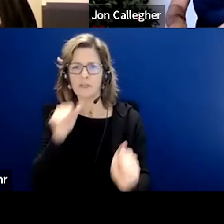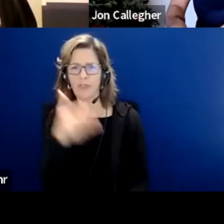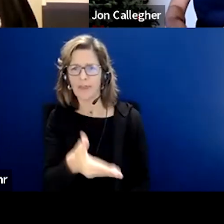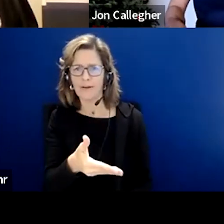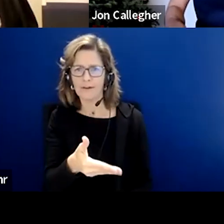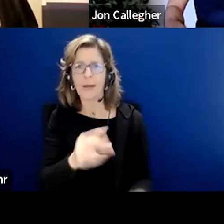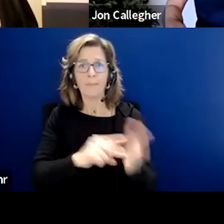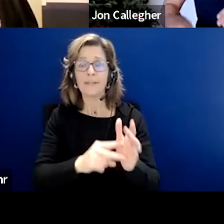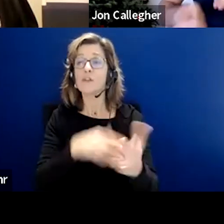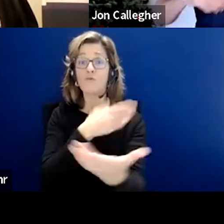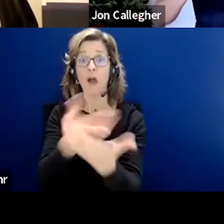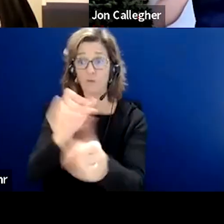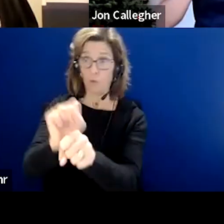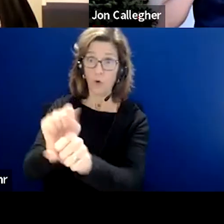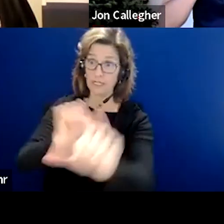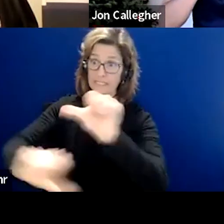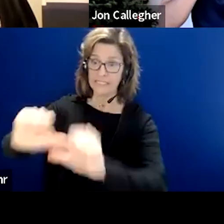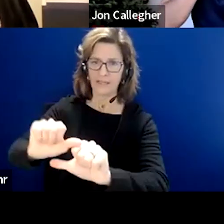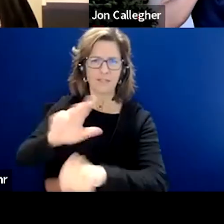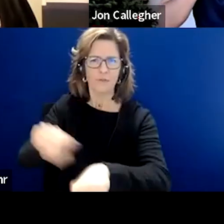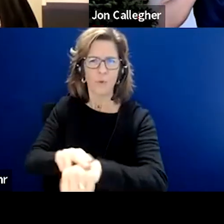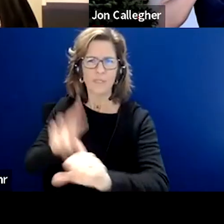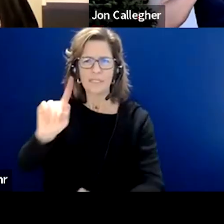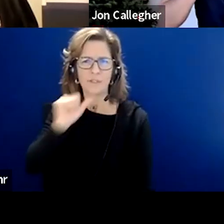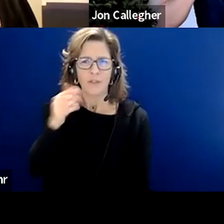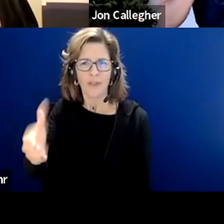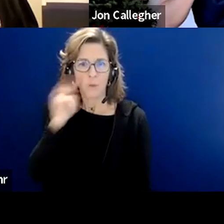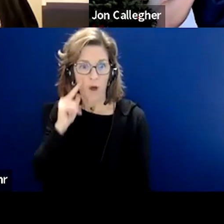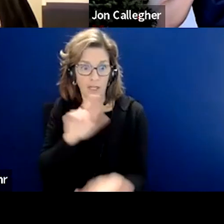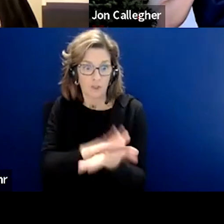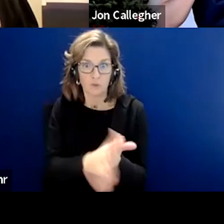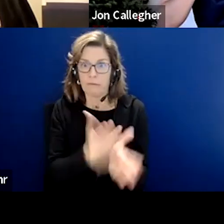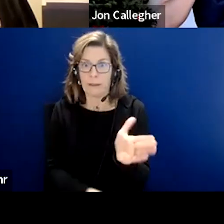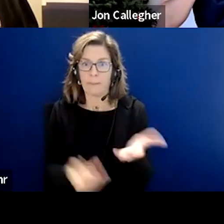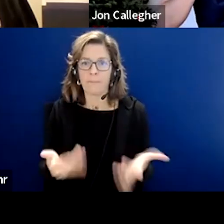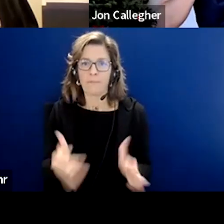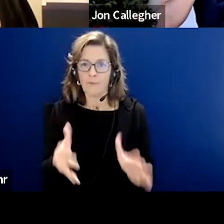workplace, right? And I mean, I also think that